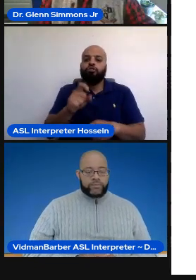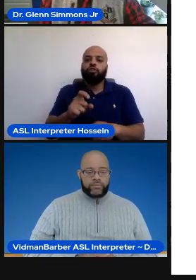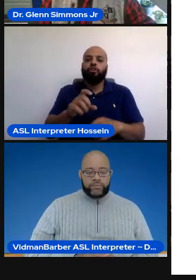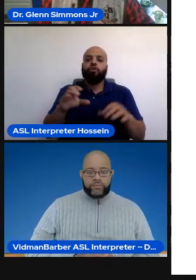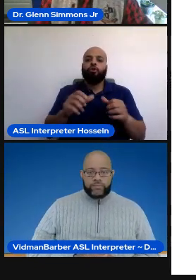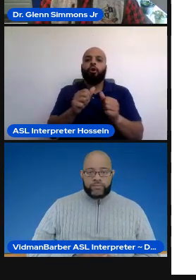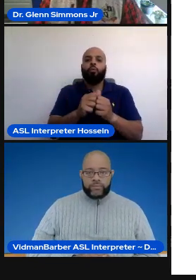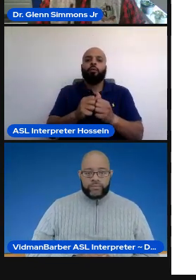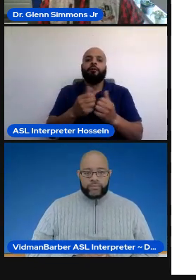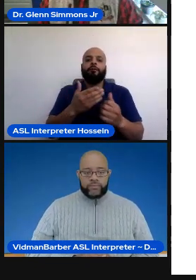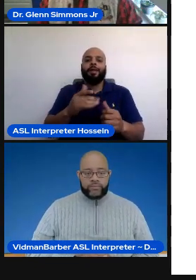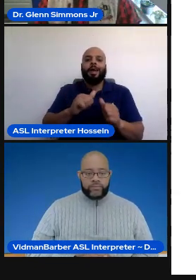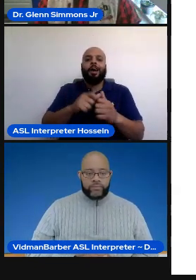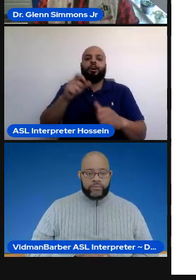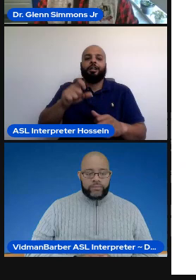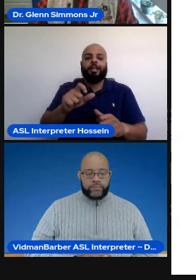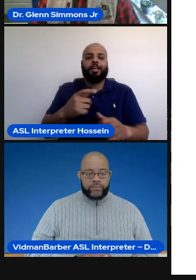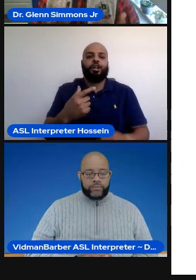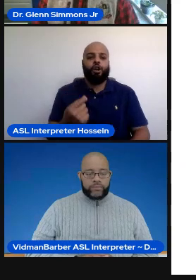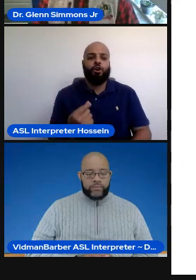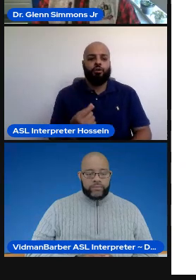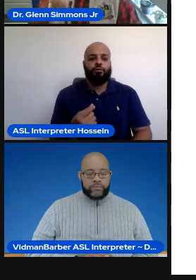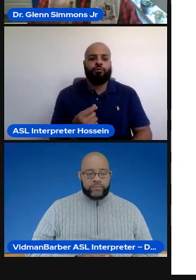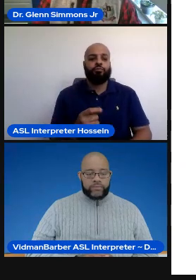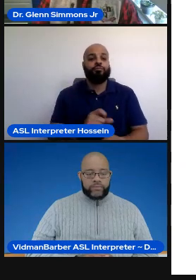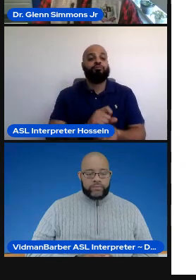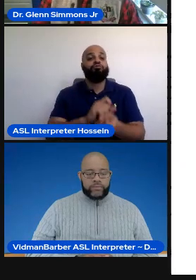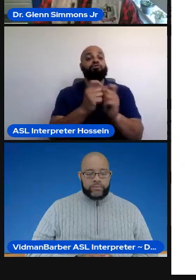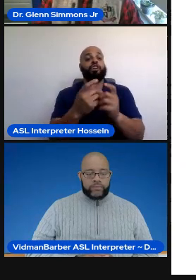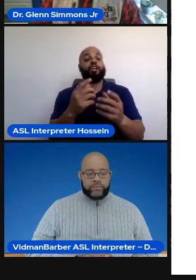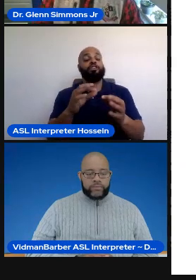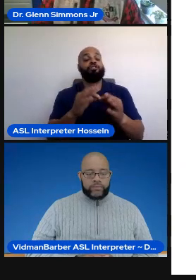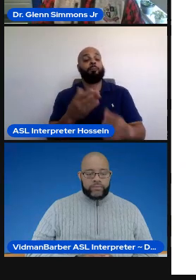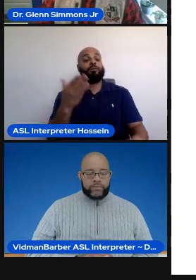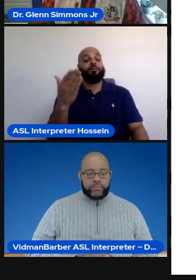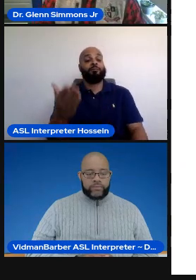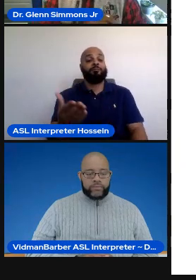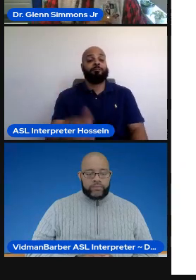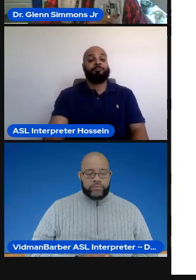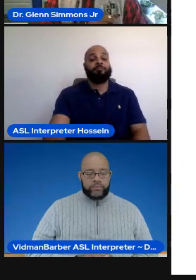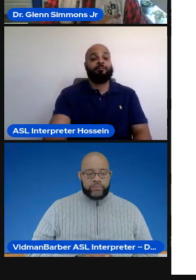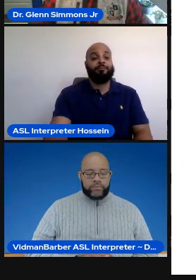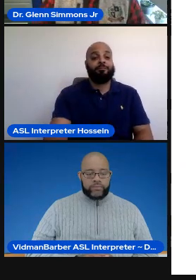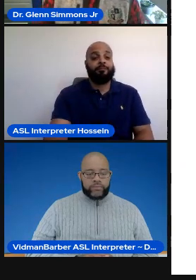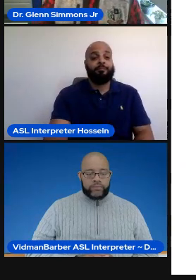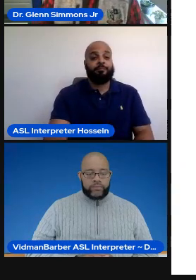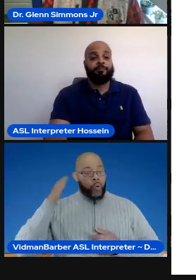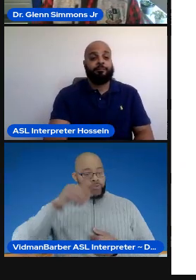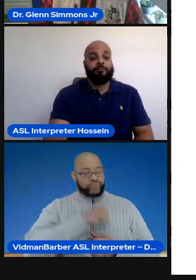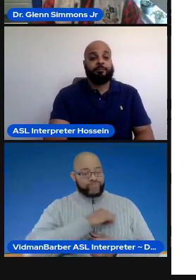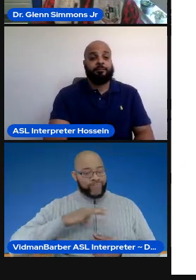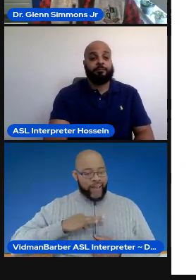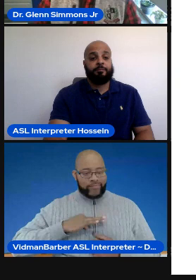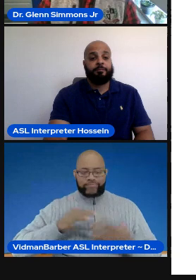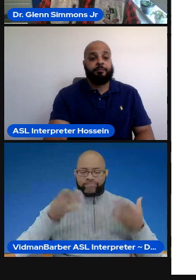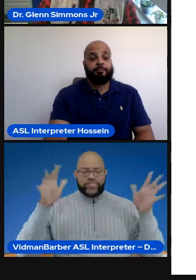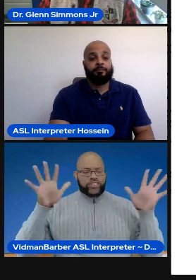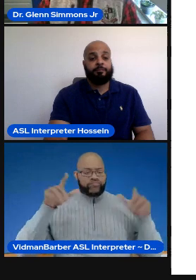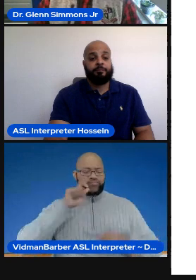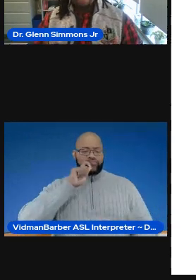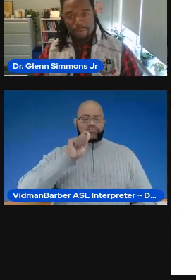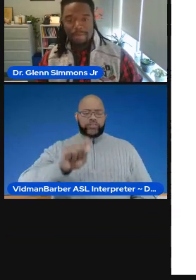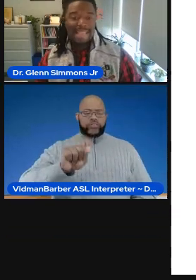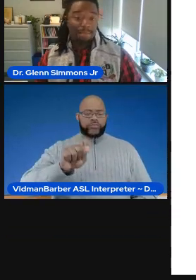it to go. And for myself, I was determined I'm going to be faculty. That was the end of the statement. That was the